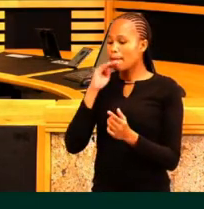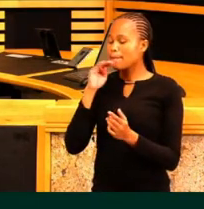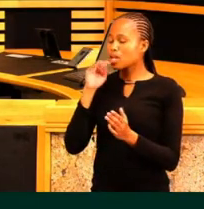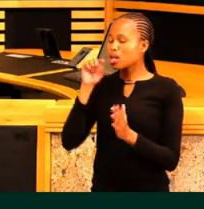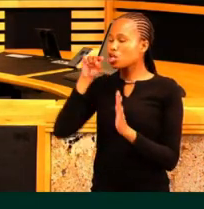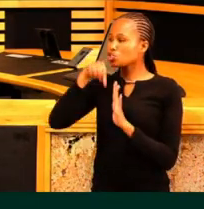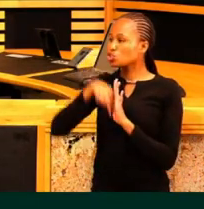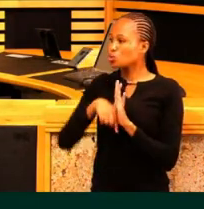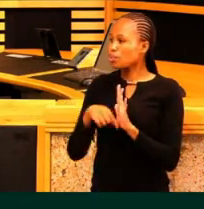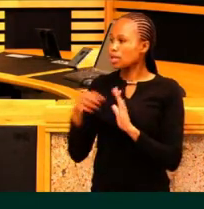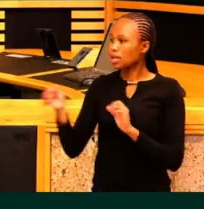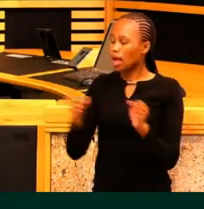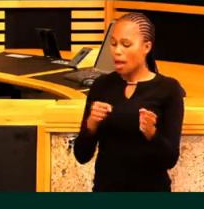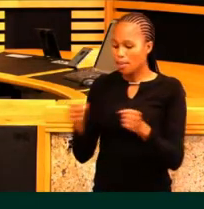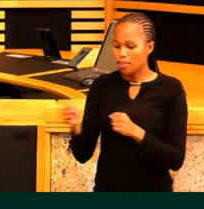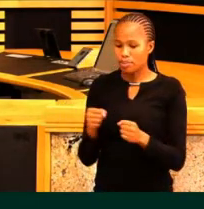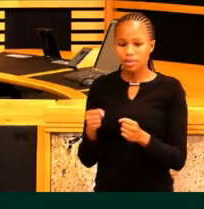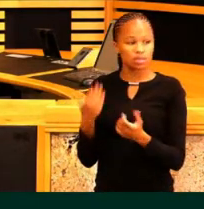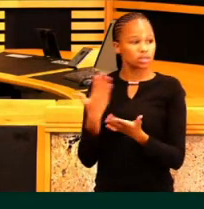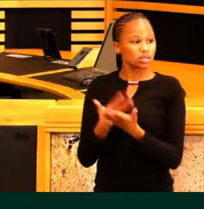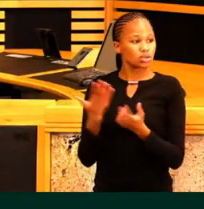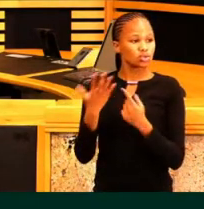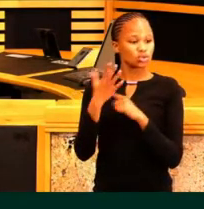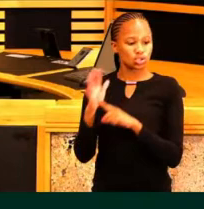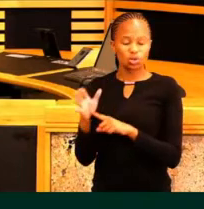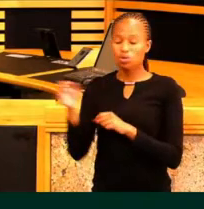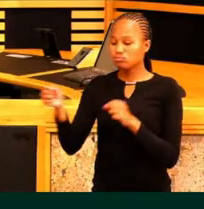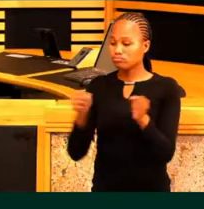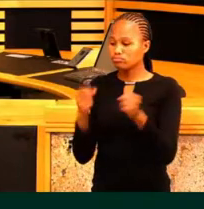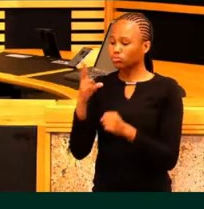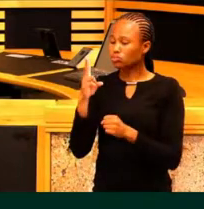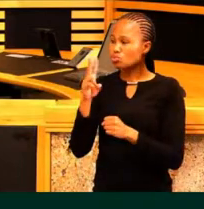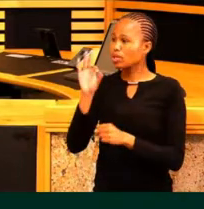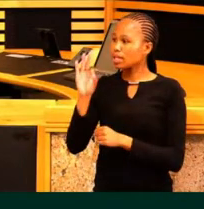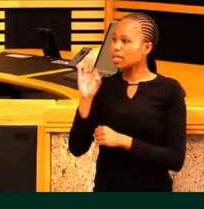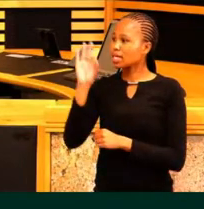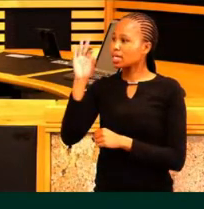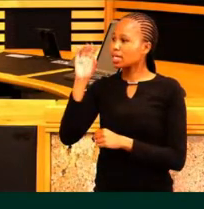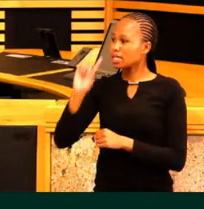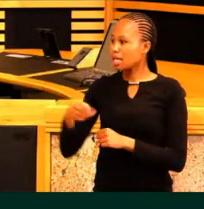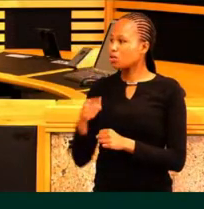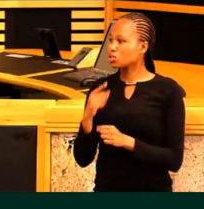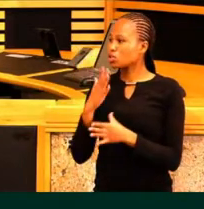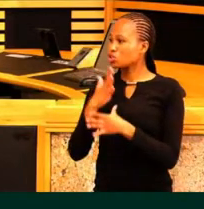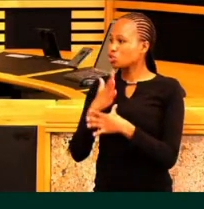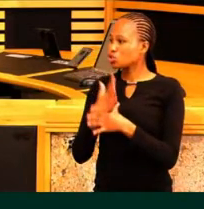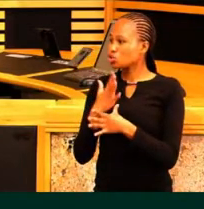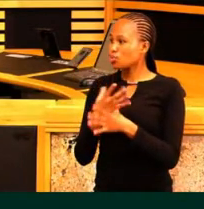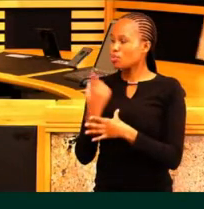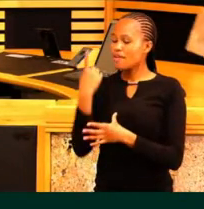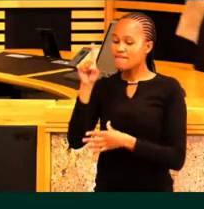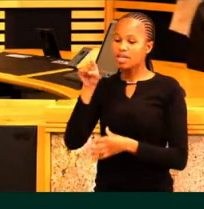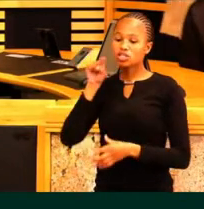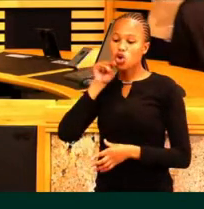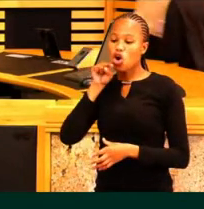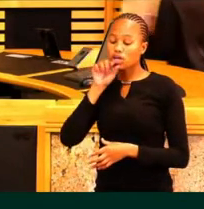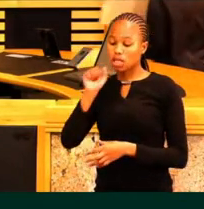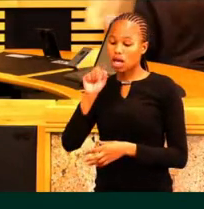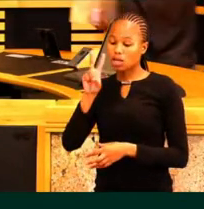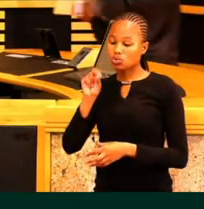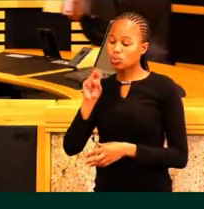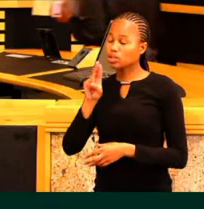in unemployment resulted in the creation of 23 000 jobs in our Province between the first quarter of 2023